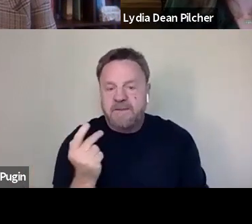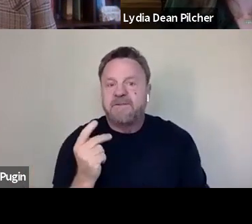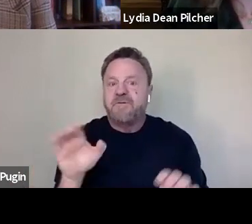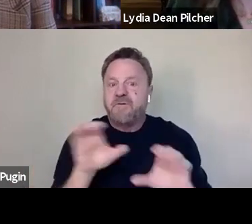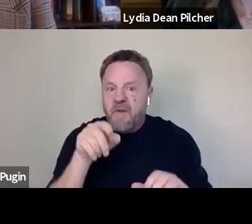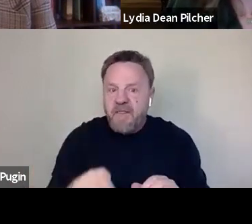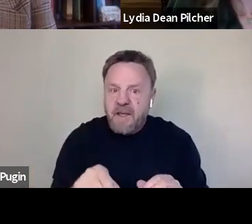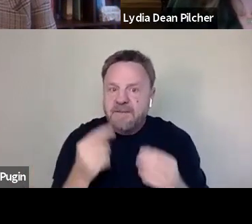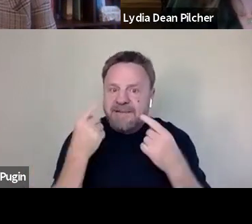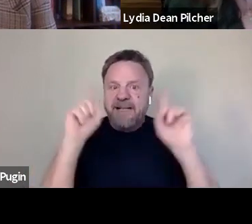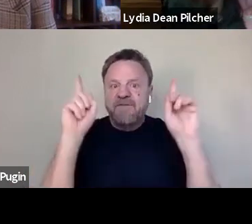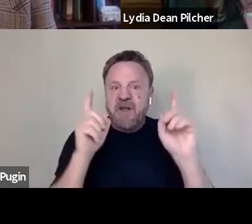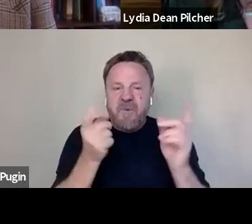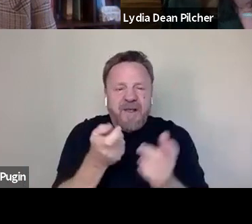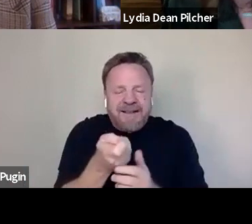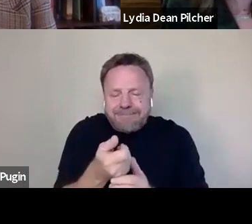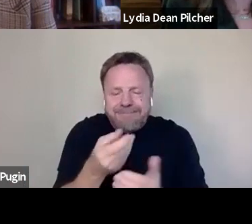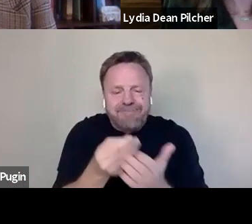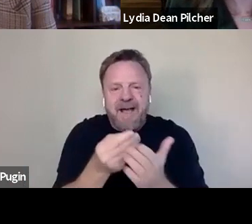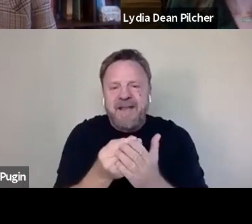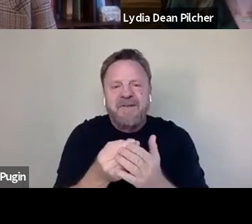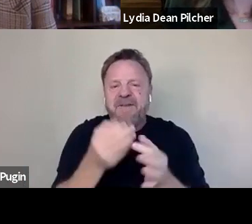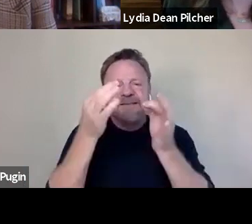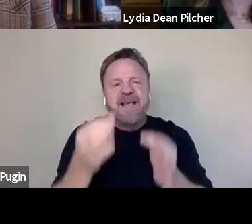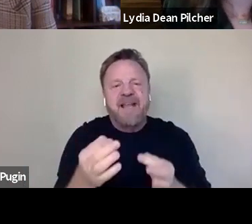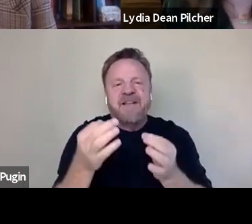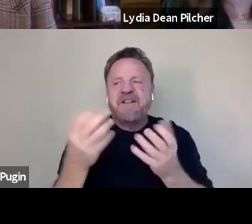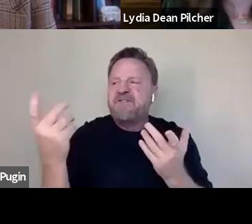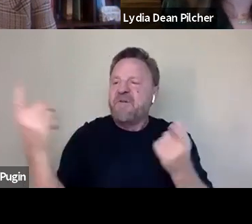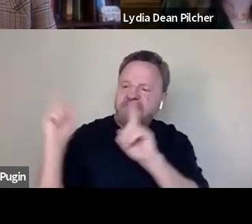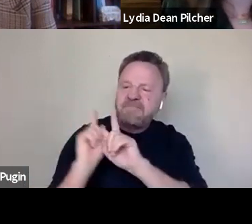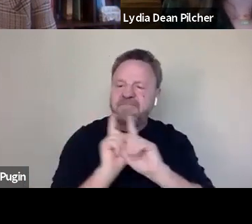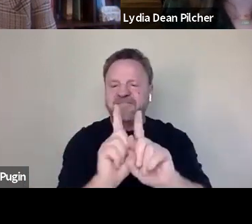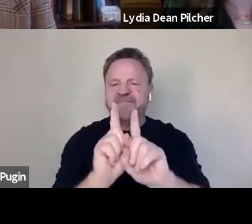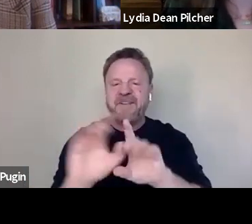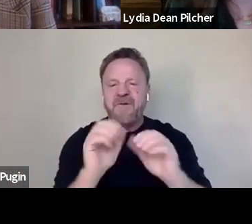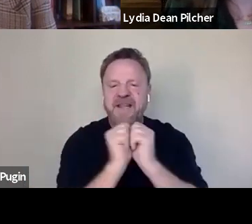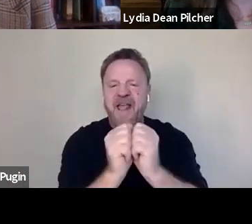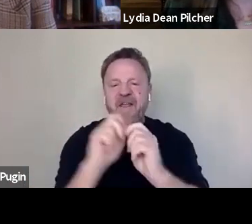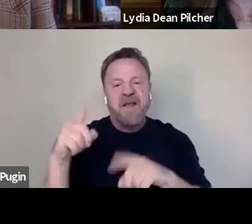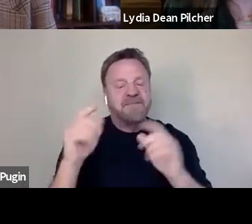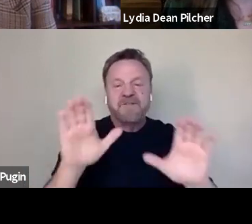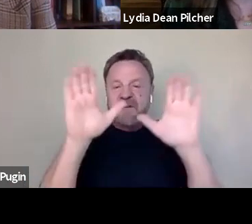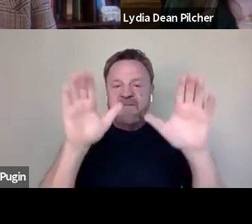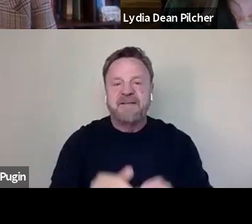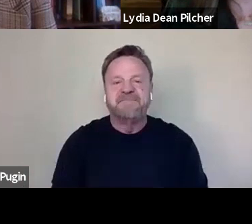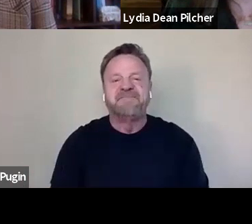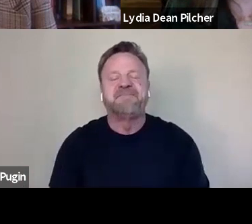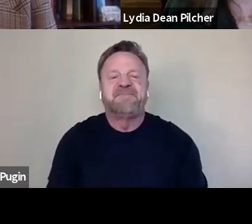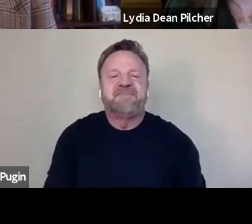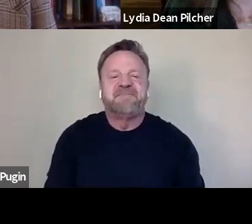little amount of money, we decided to team up and do it together, and it's been terrific. Yeah. It's amazing